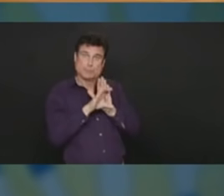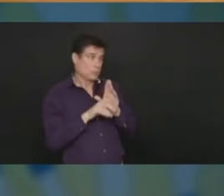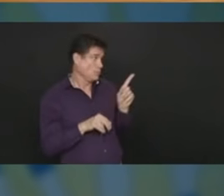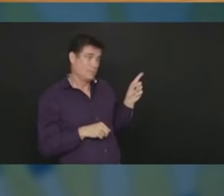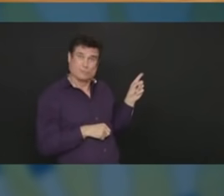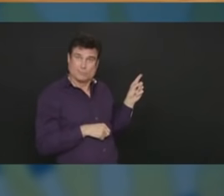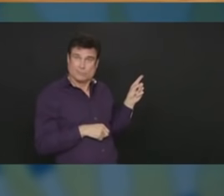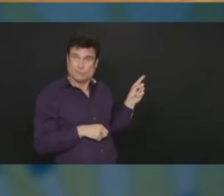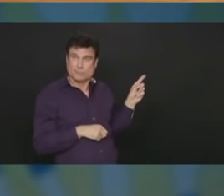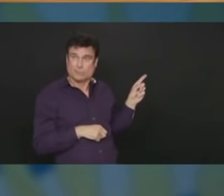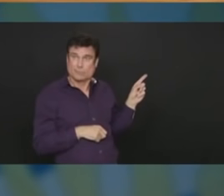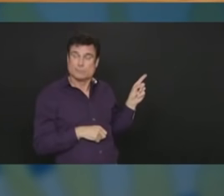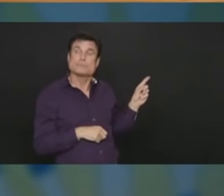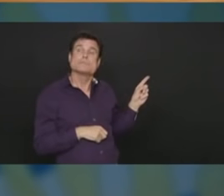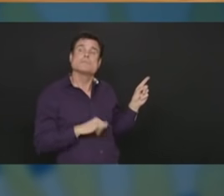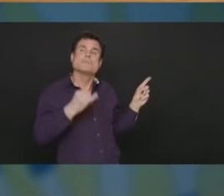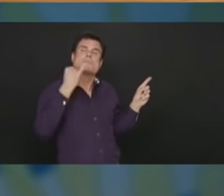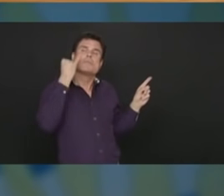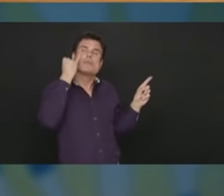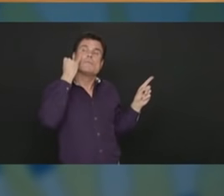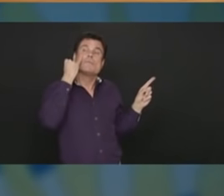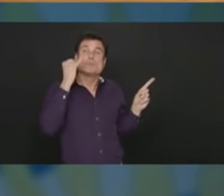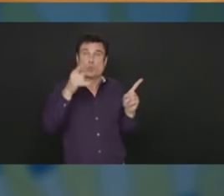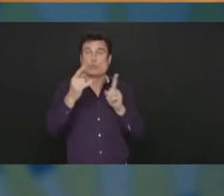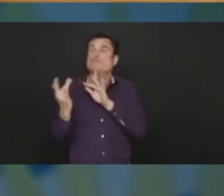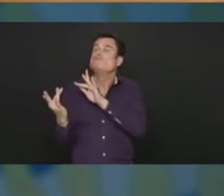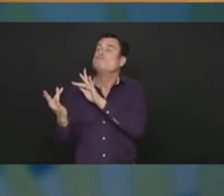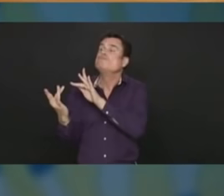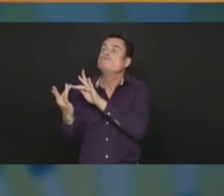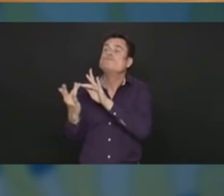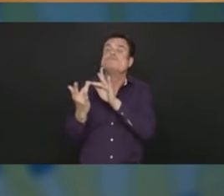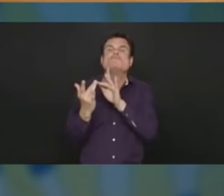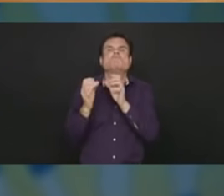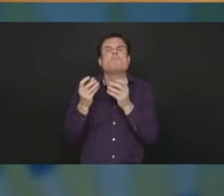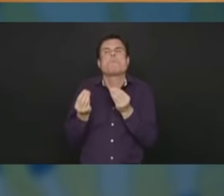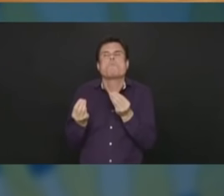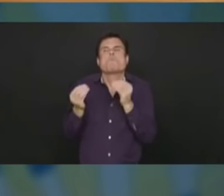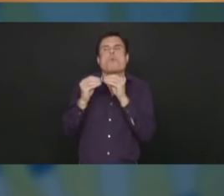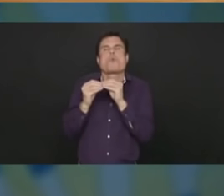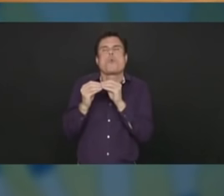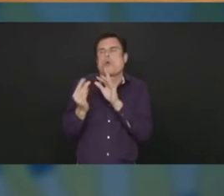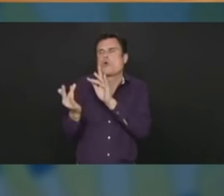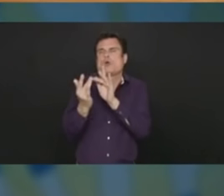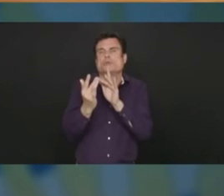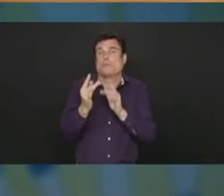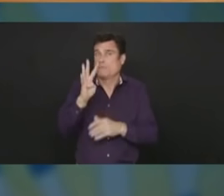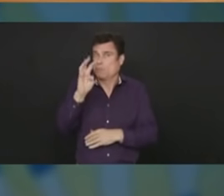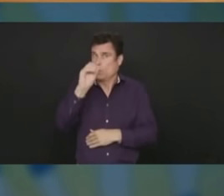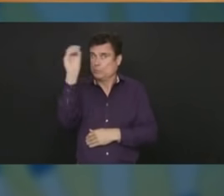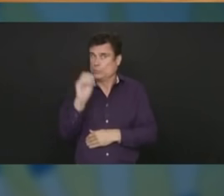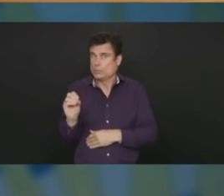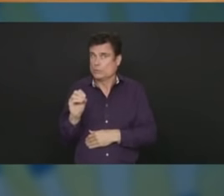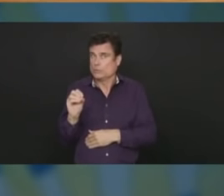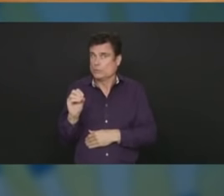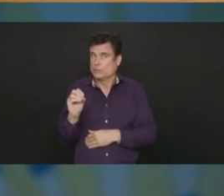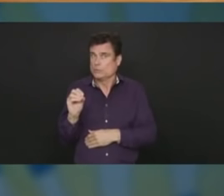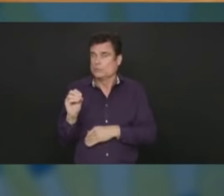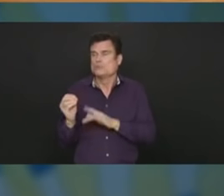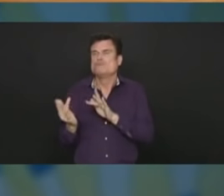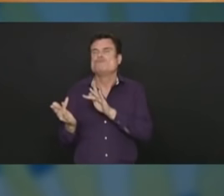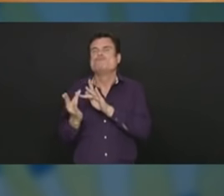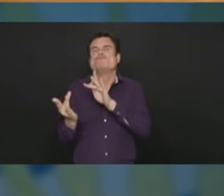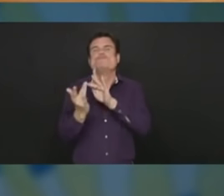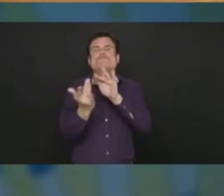will continue to be relatively low over the coming weeks and months. And our hospitalizations would similarly